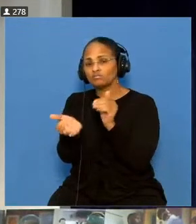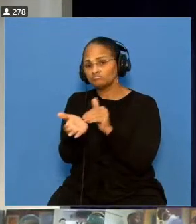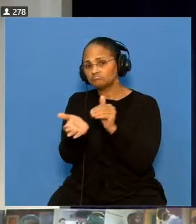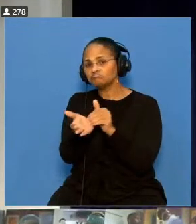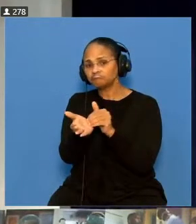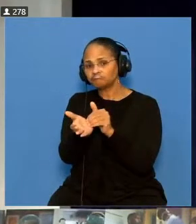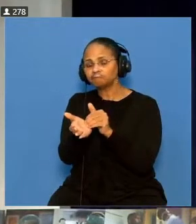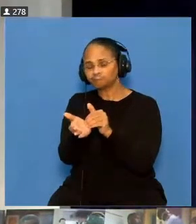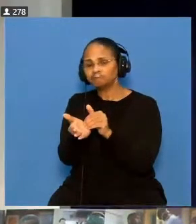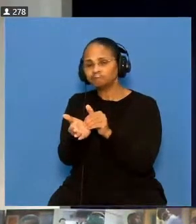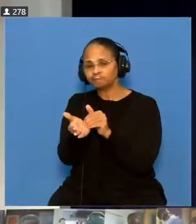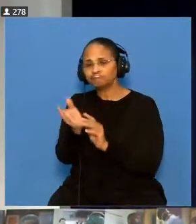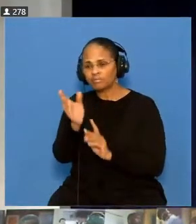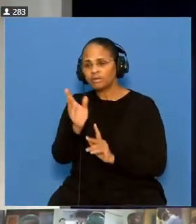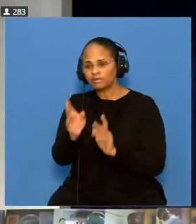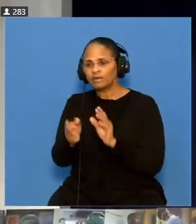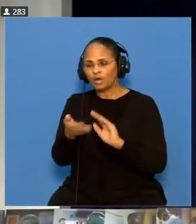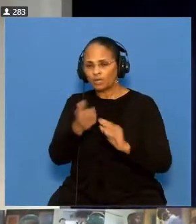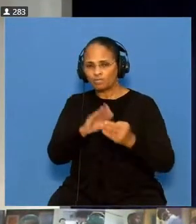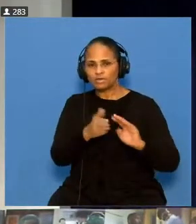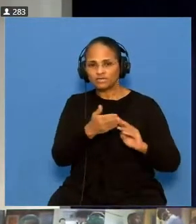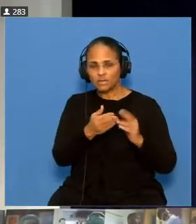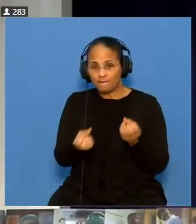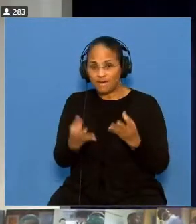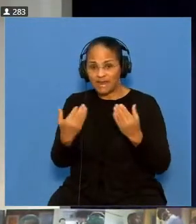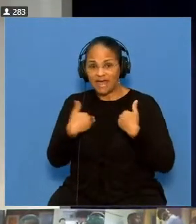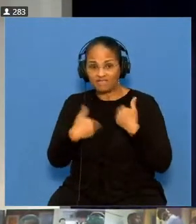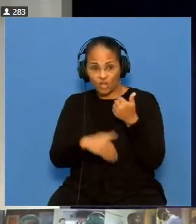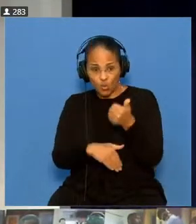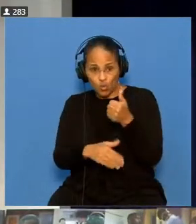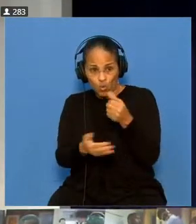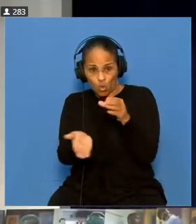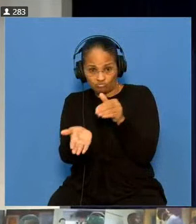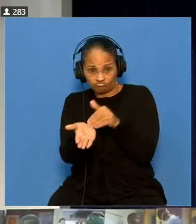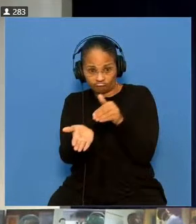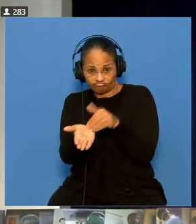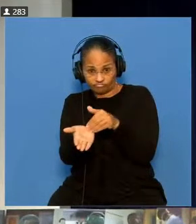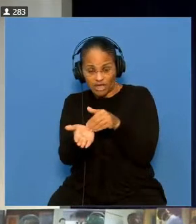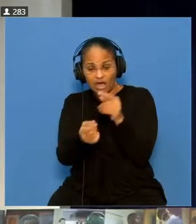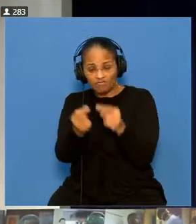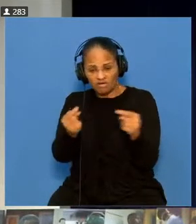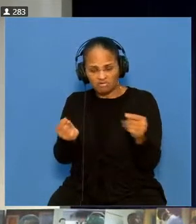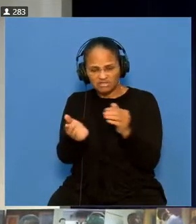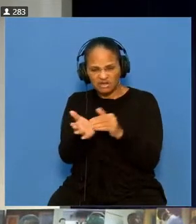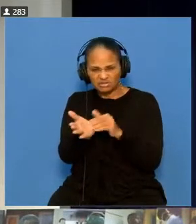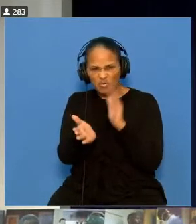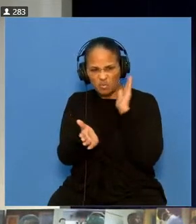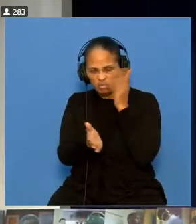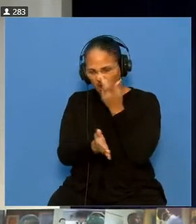community, because many persons do have their own GP, and that there are certain doctors that will be able